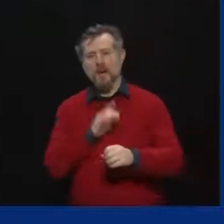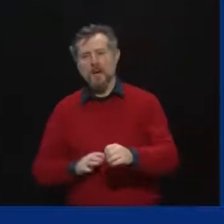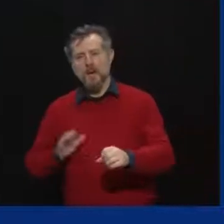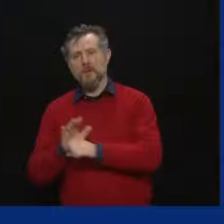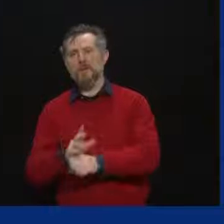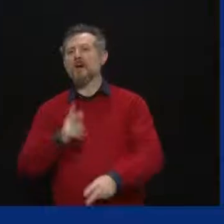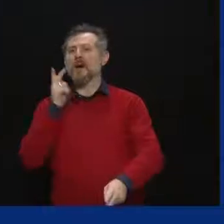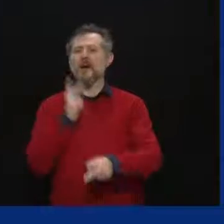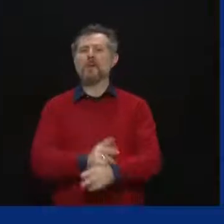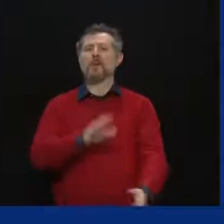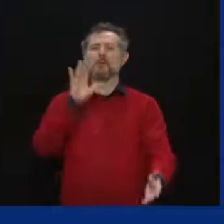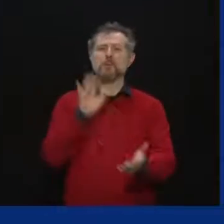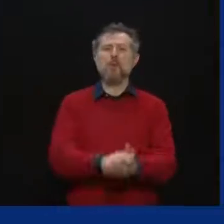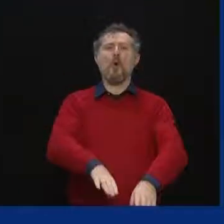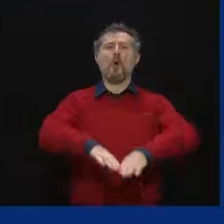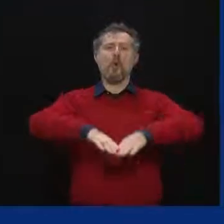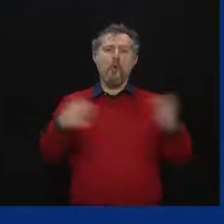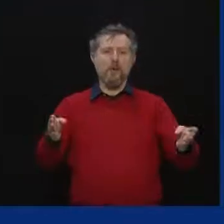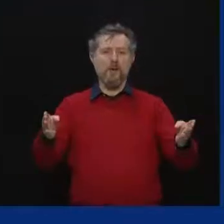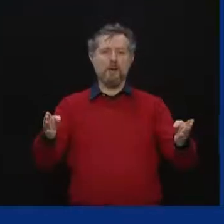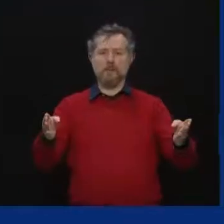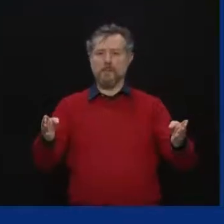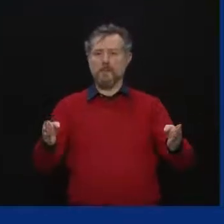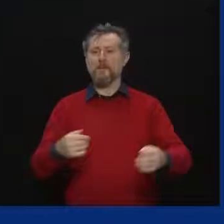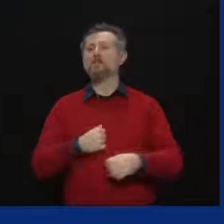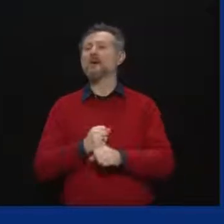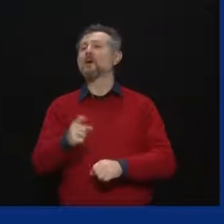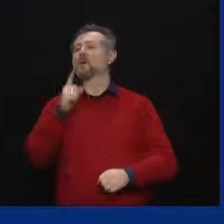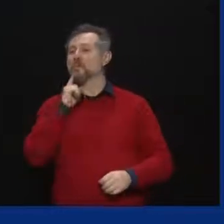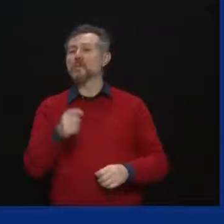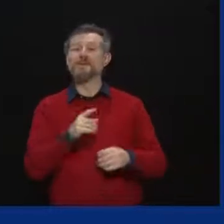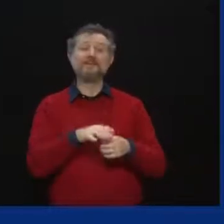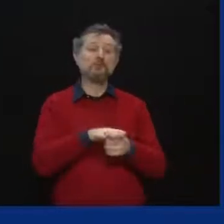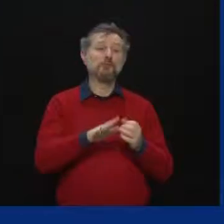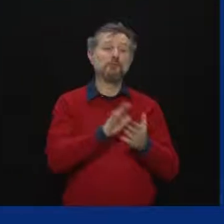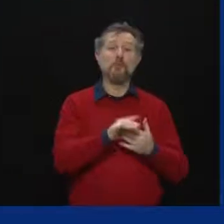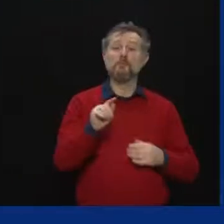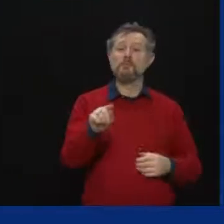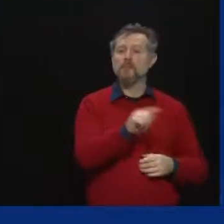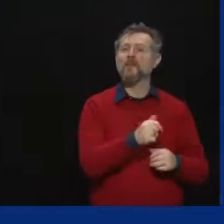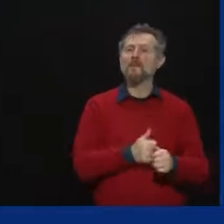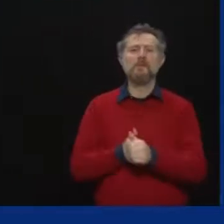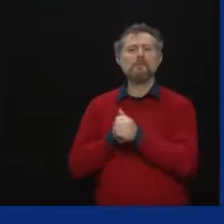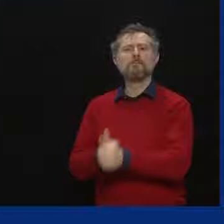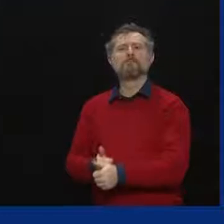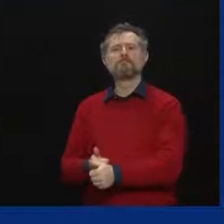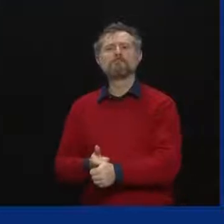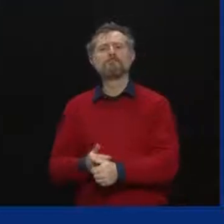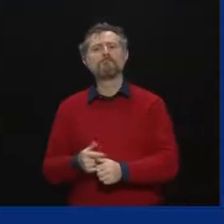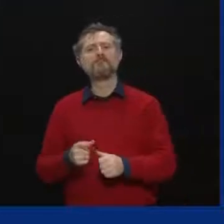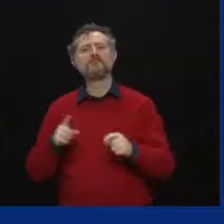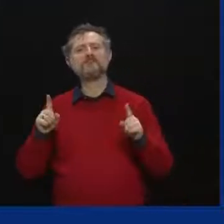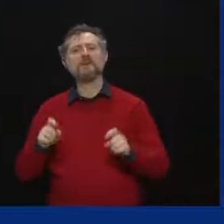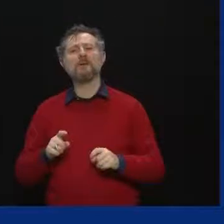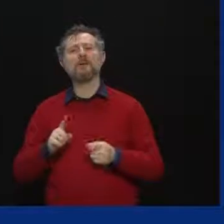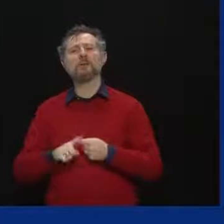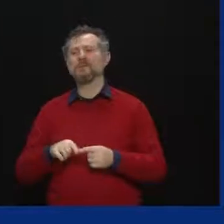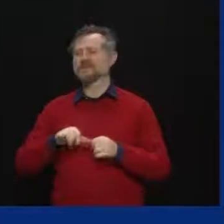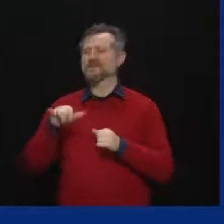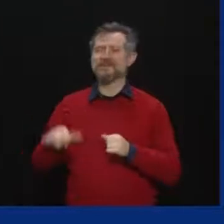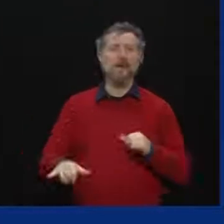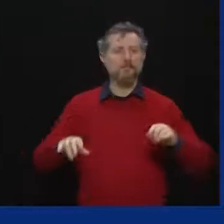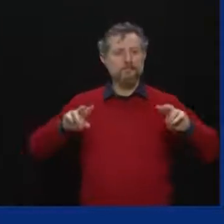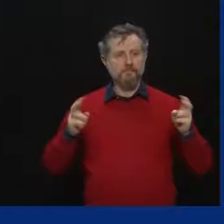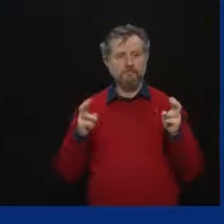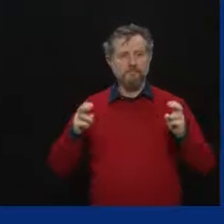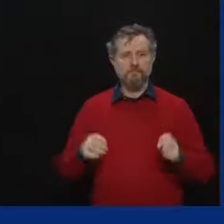open. And so we wanted to make sure that school districts will follow the test to stay protocols and make sure